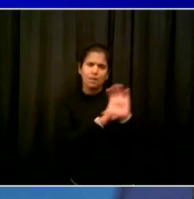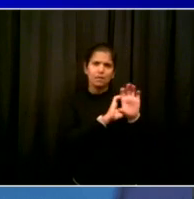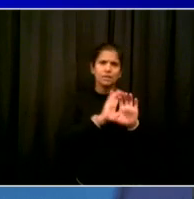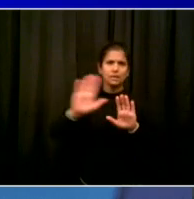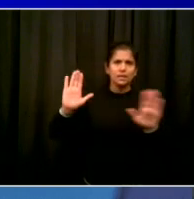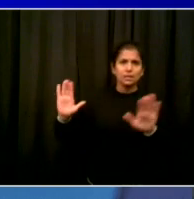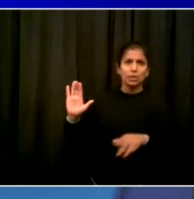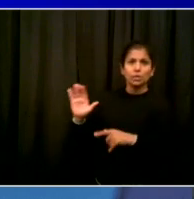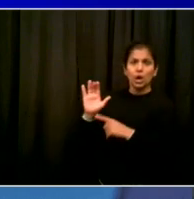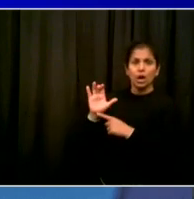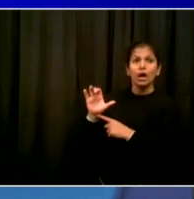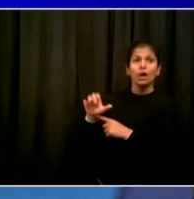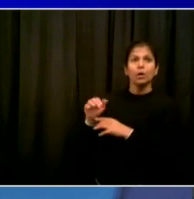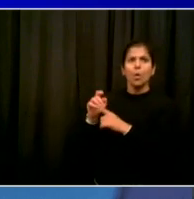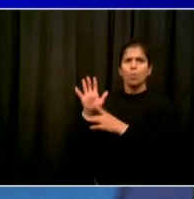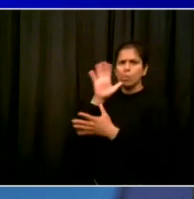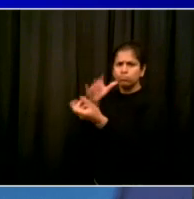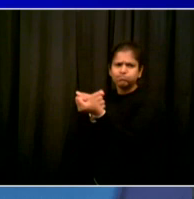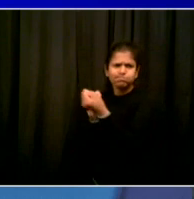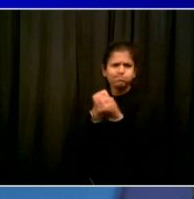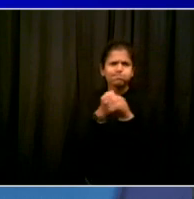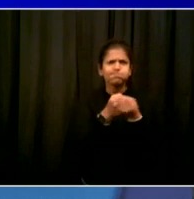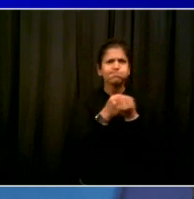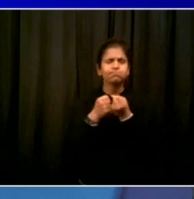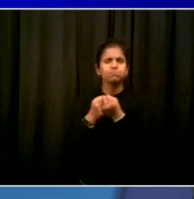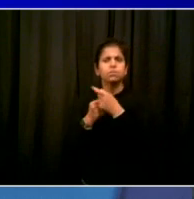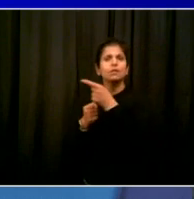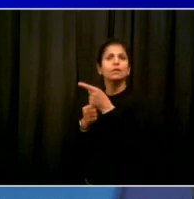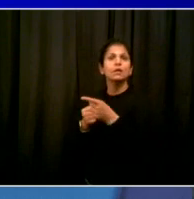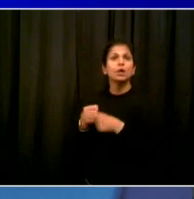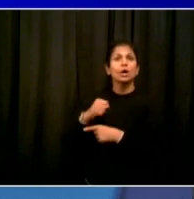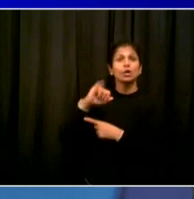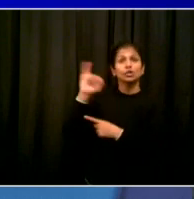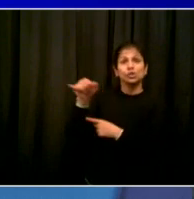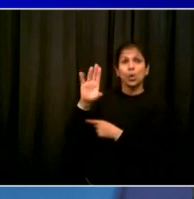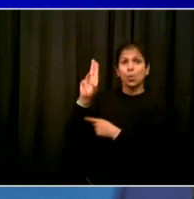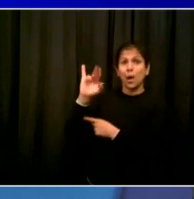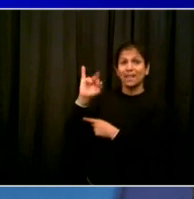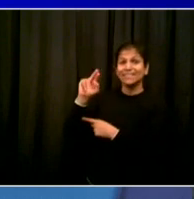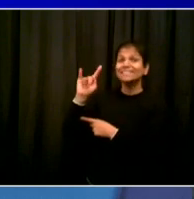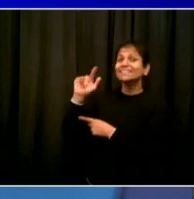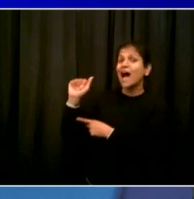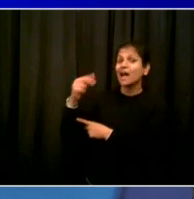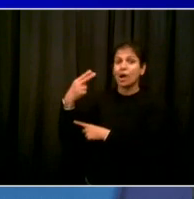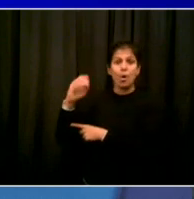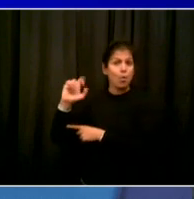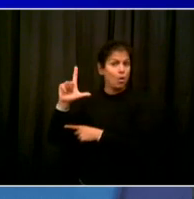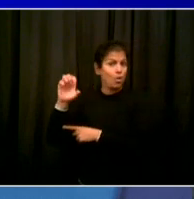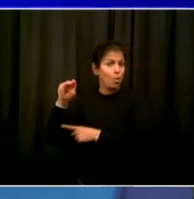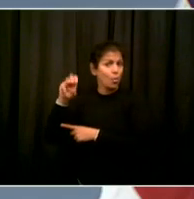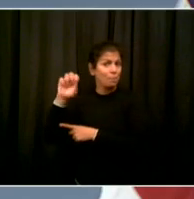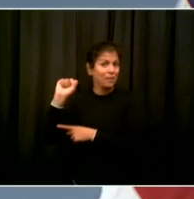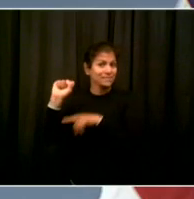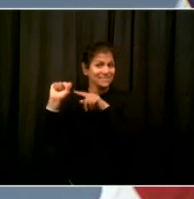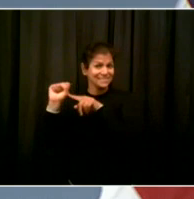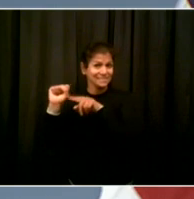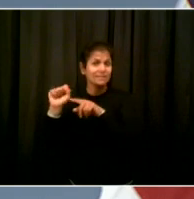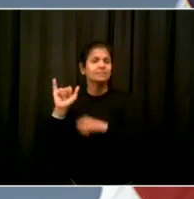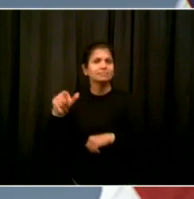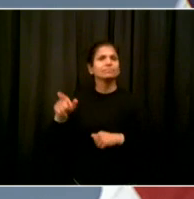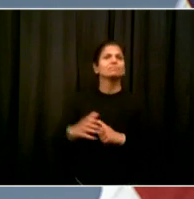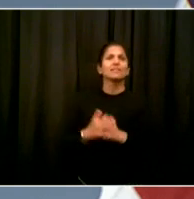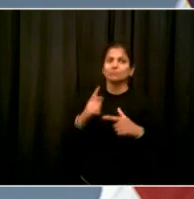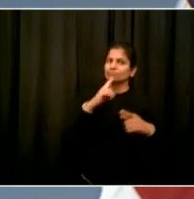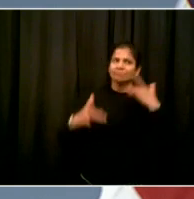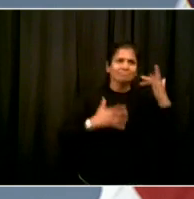complete package. I couldn't be more proud to be here with her. And with the Holmes family,